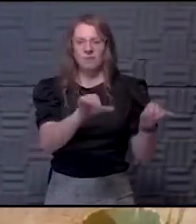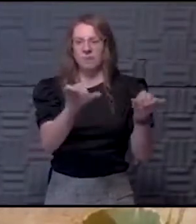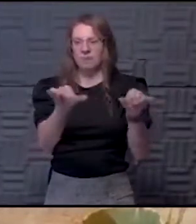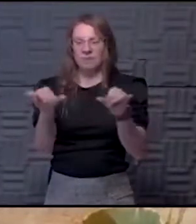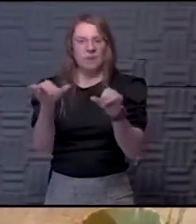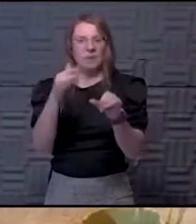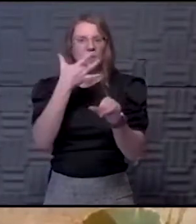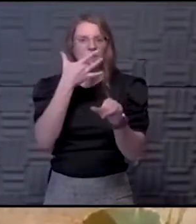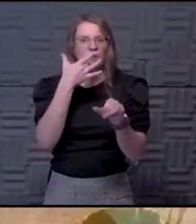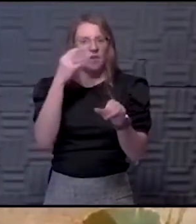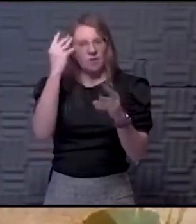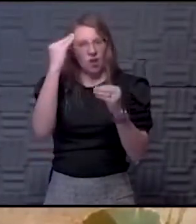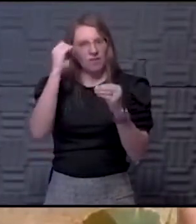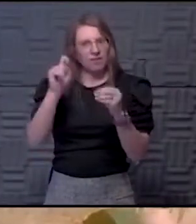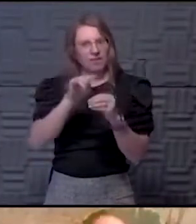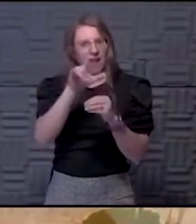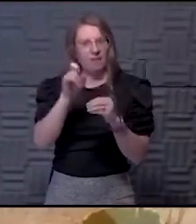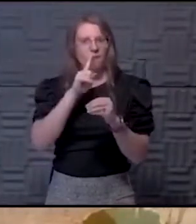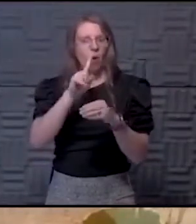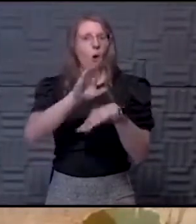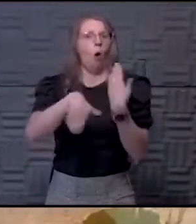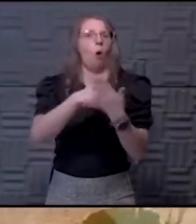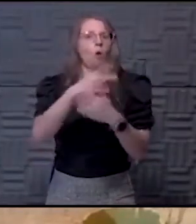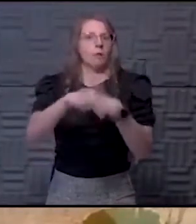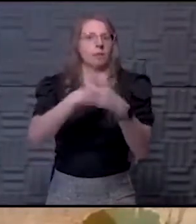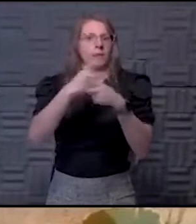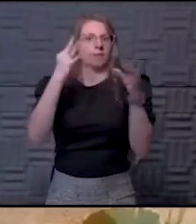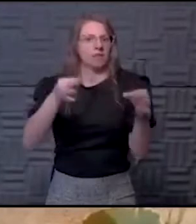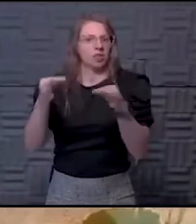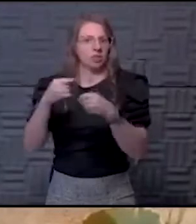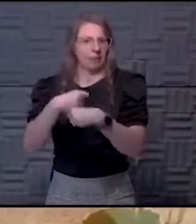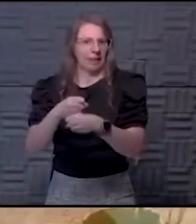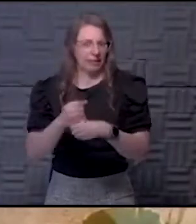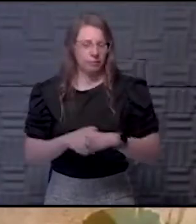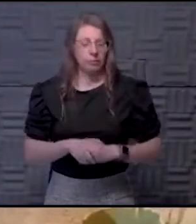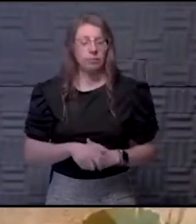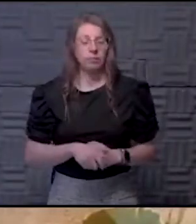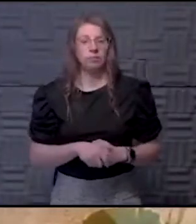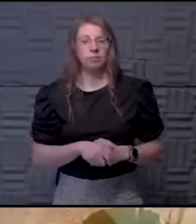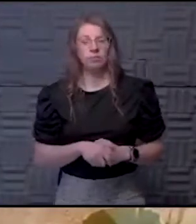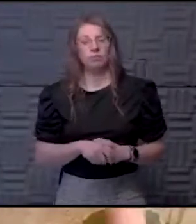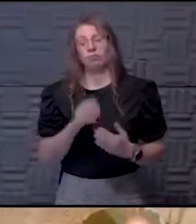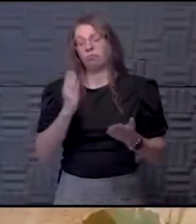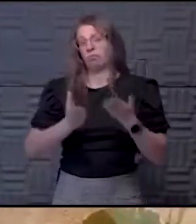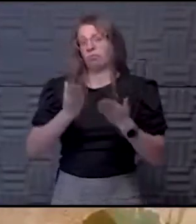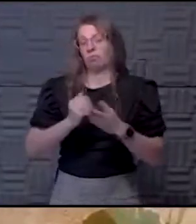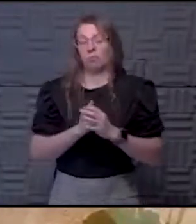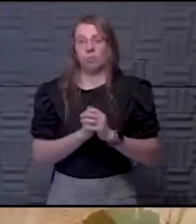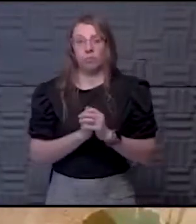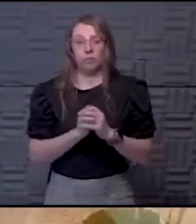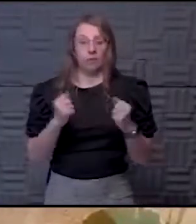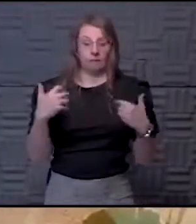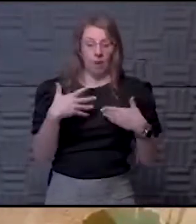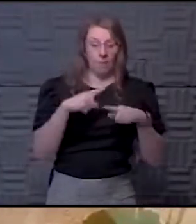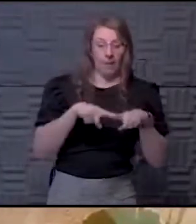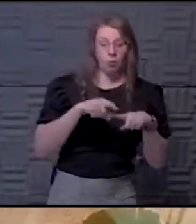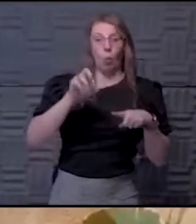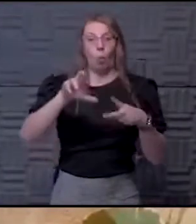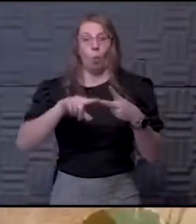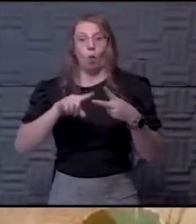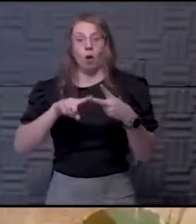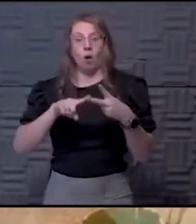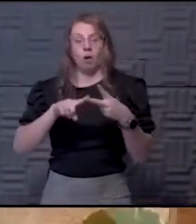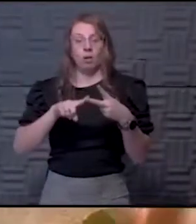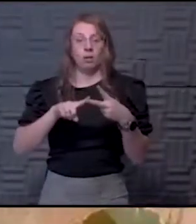preferred cognitive style throughout all types of decision making. So we might be very, fear-based or